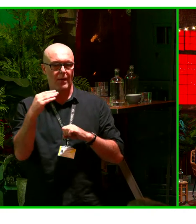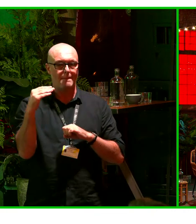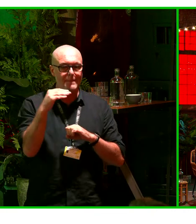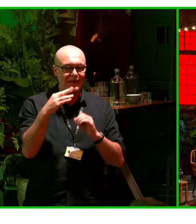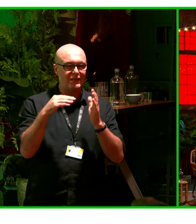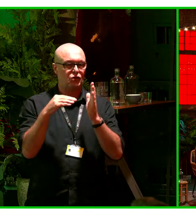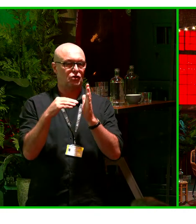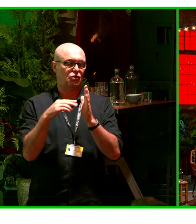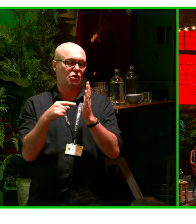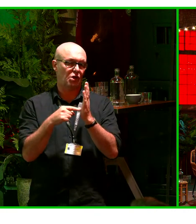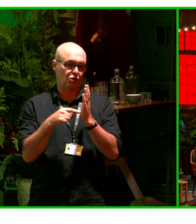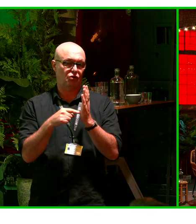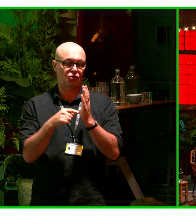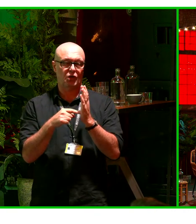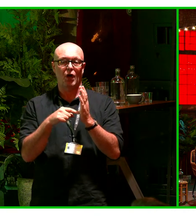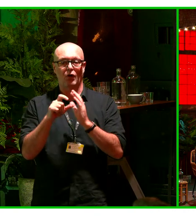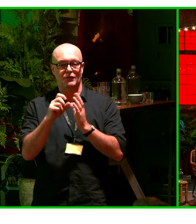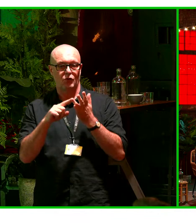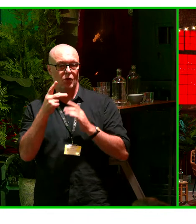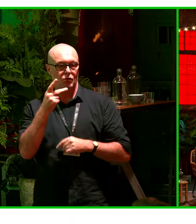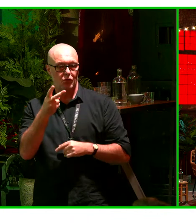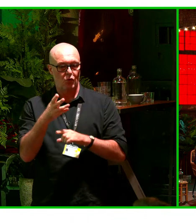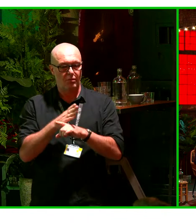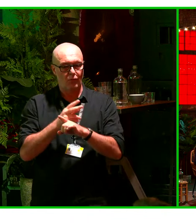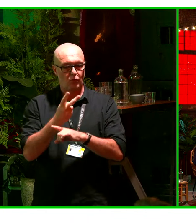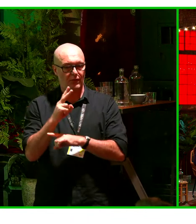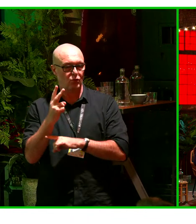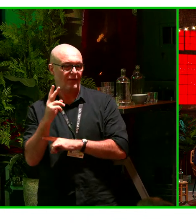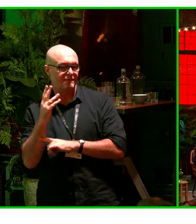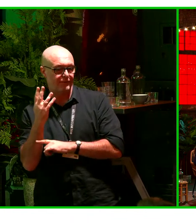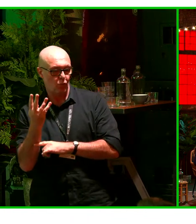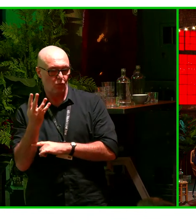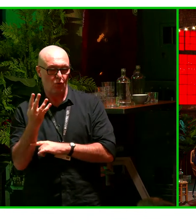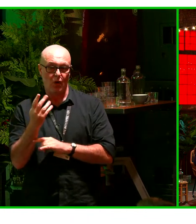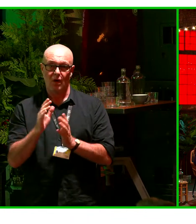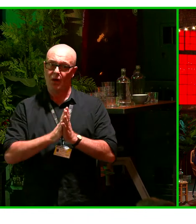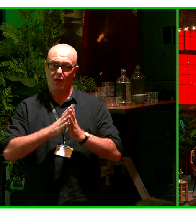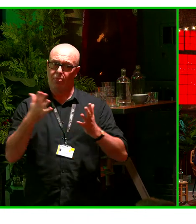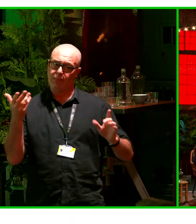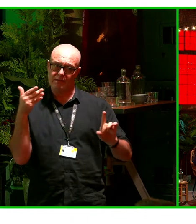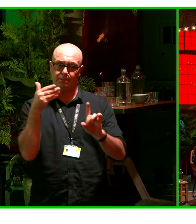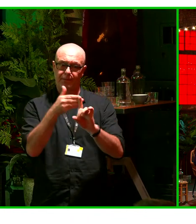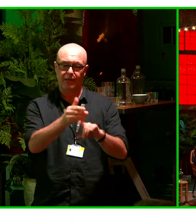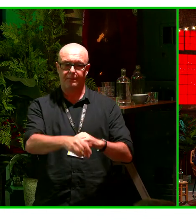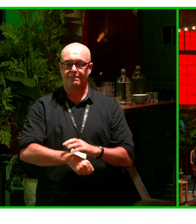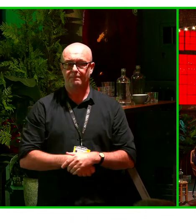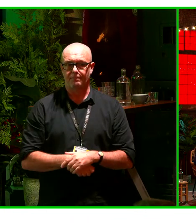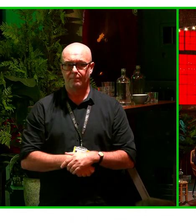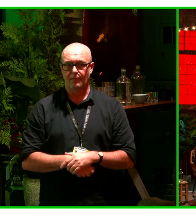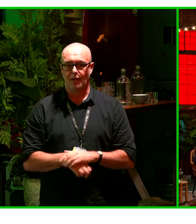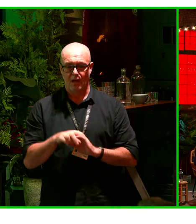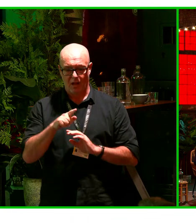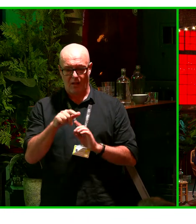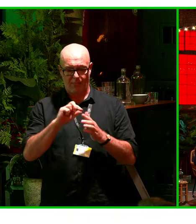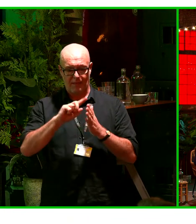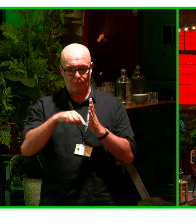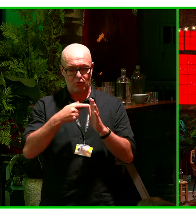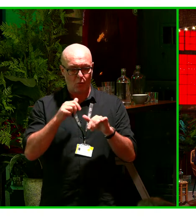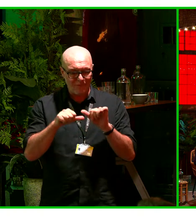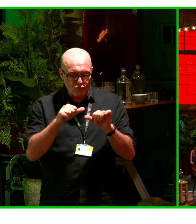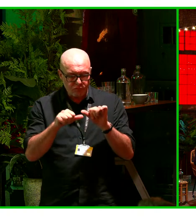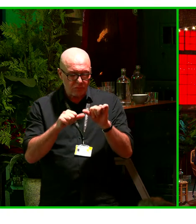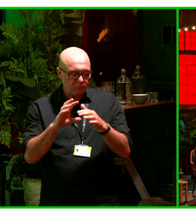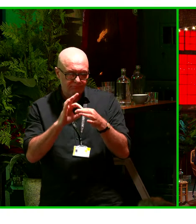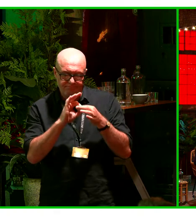2024. That's a big ambition for what's a relatively short space of time, and one where projects will need to relate to one another